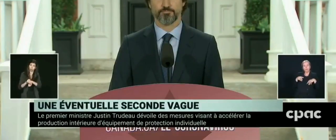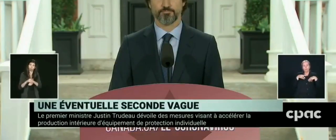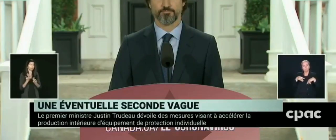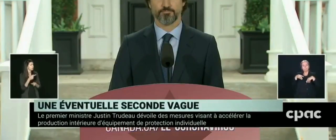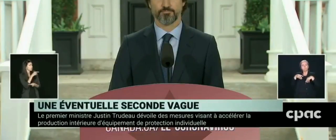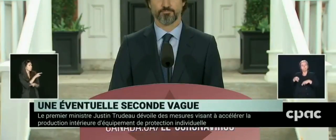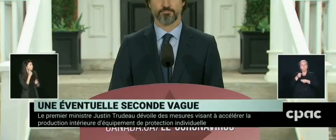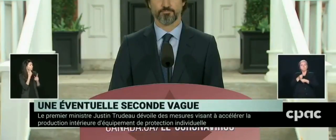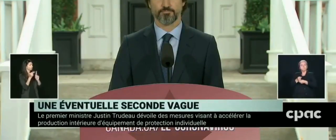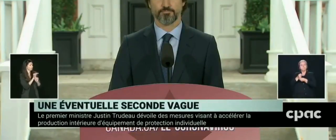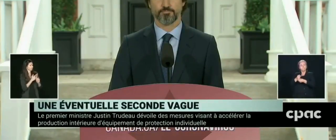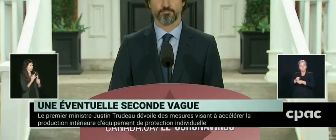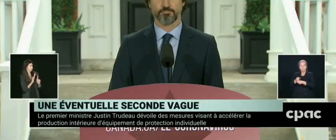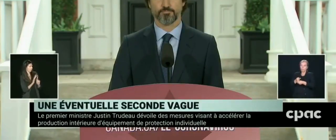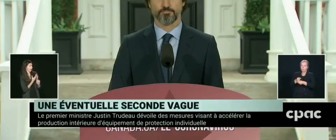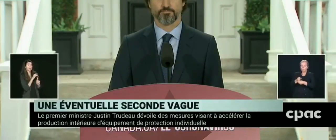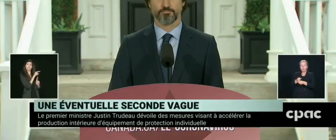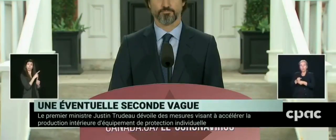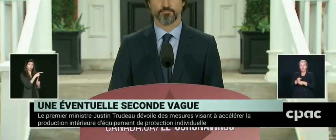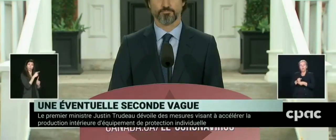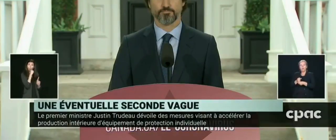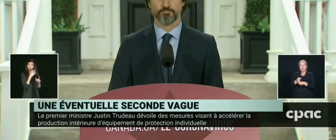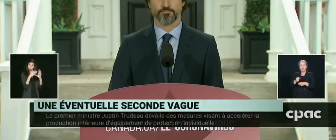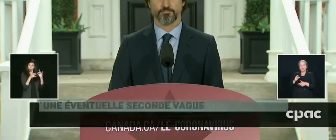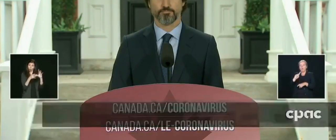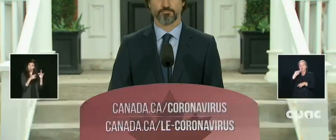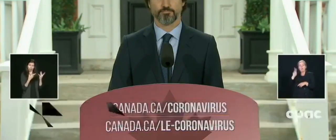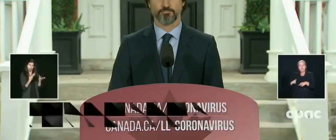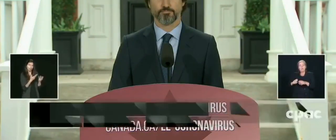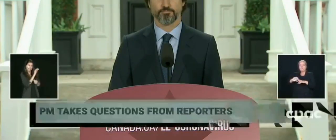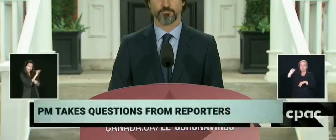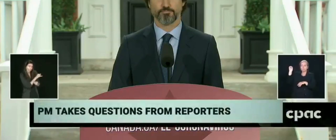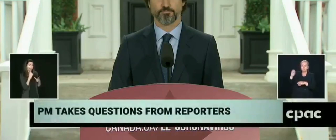to comment, what message do you think you're sending?